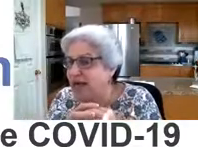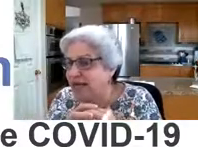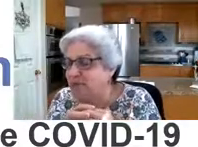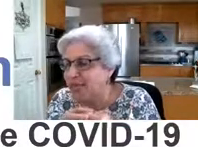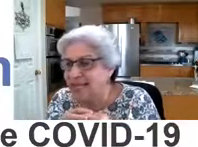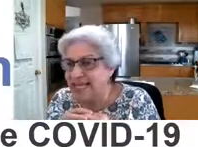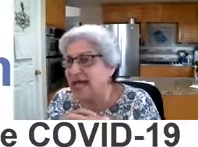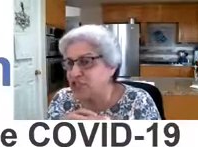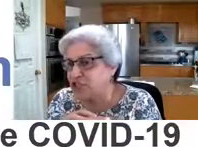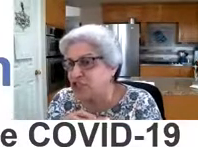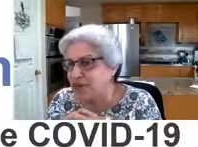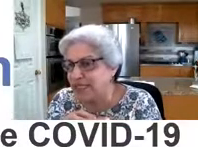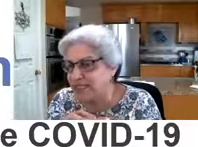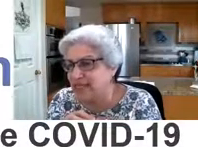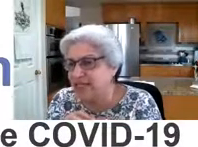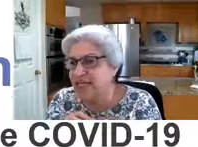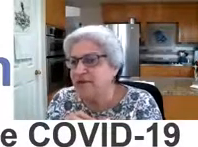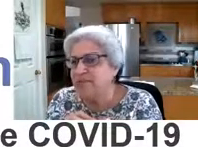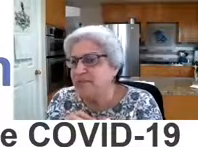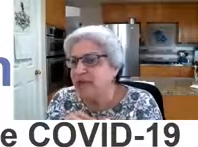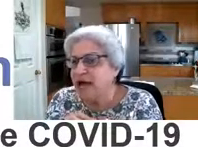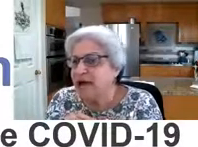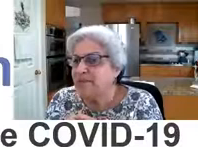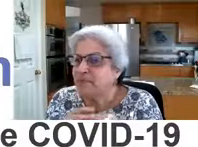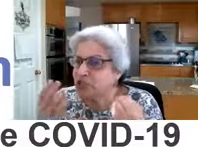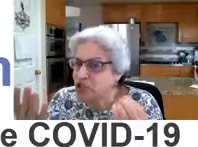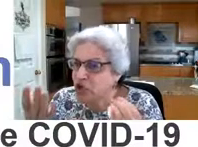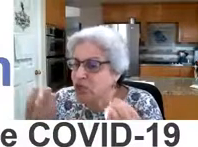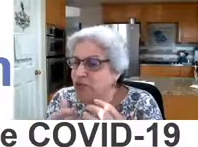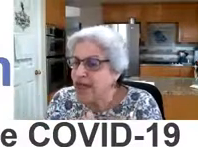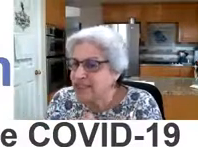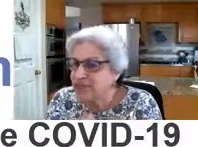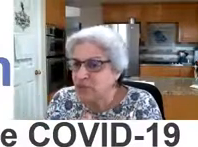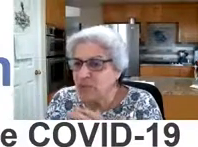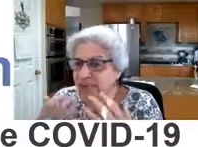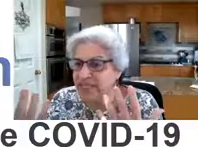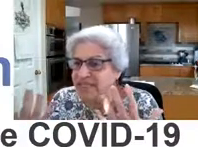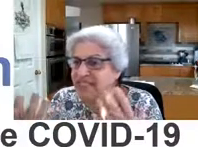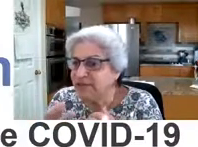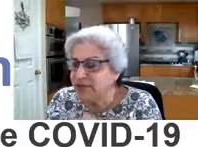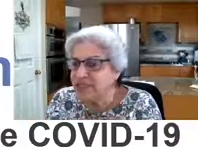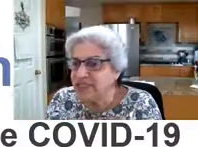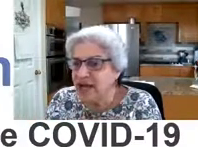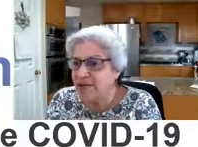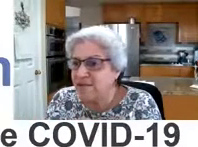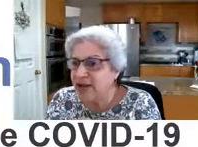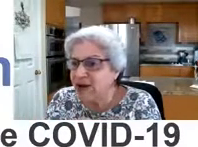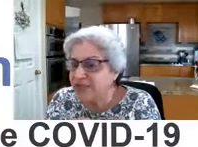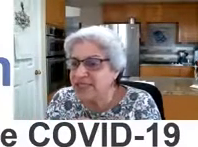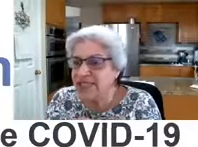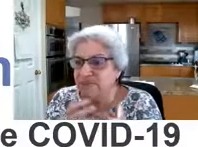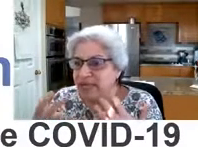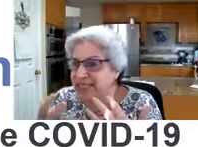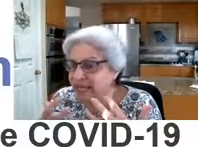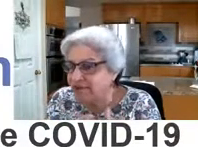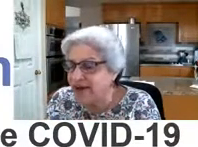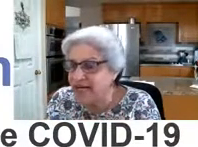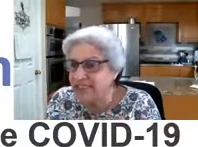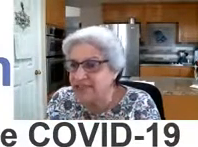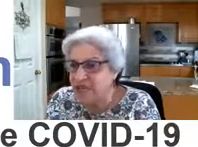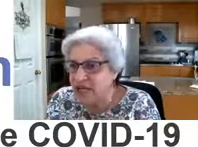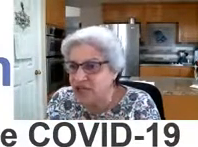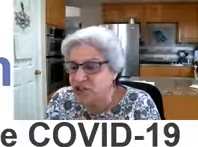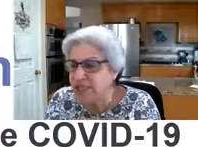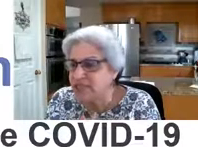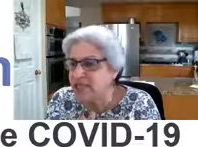the antibody being attached to it. So that's what these different variants that have been